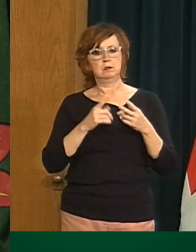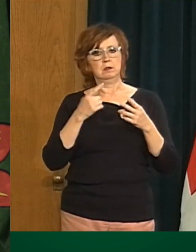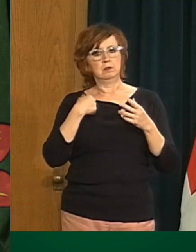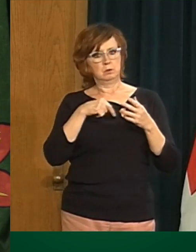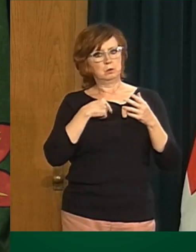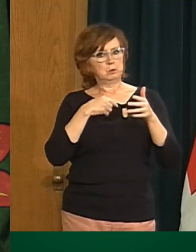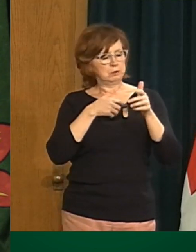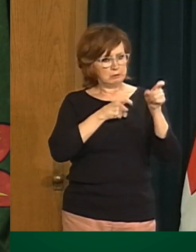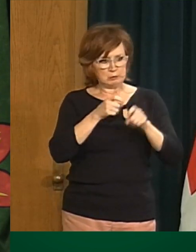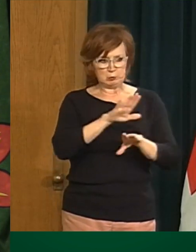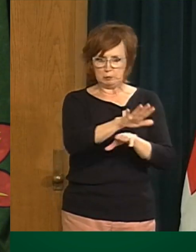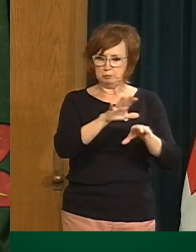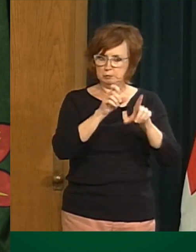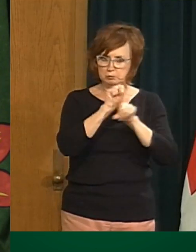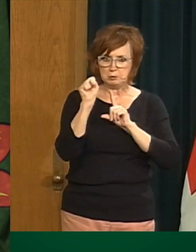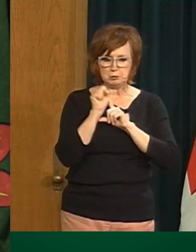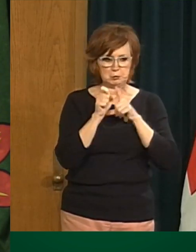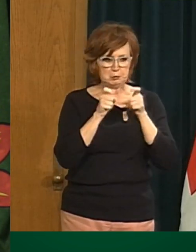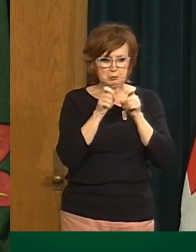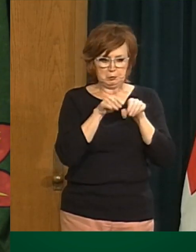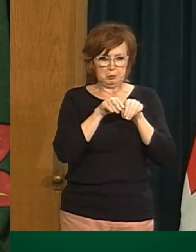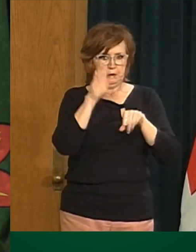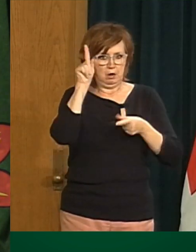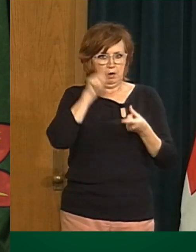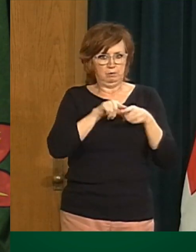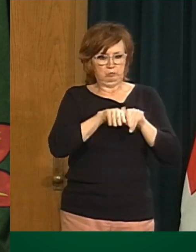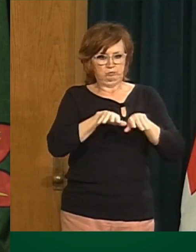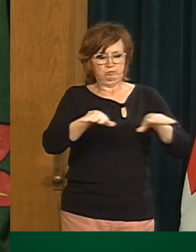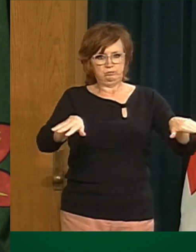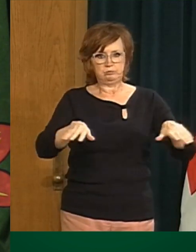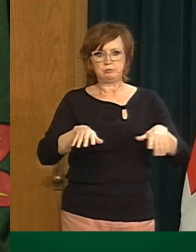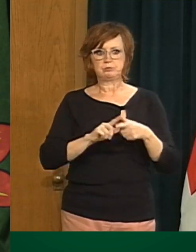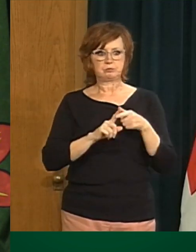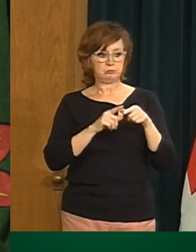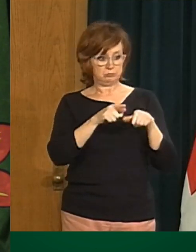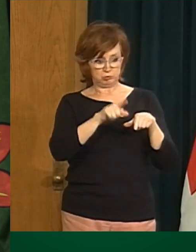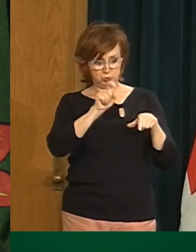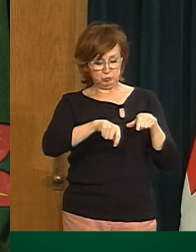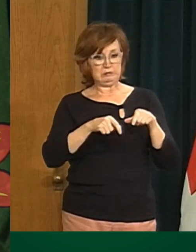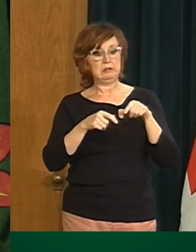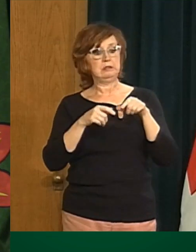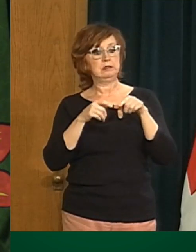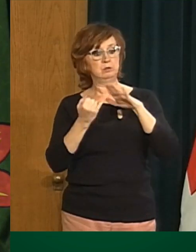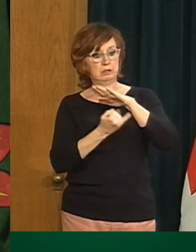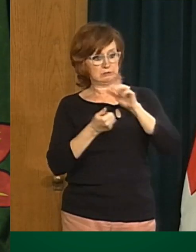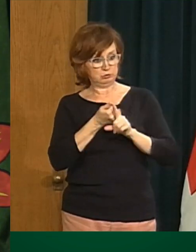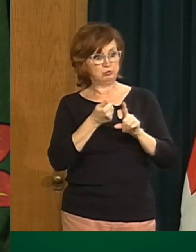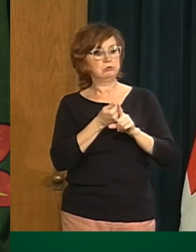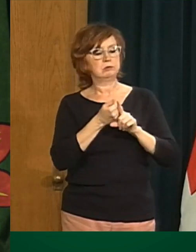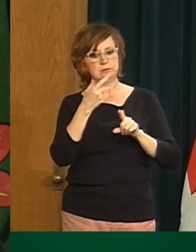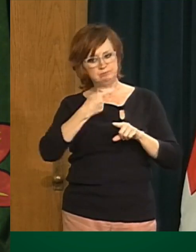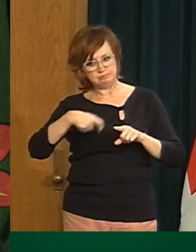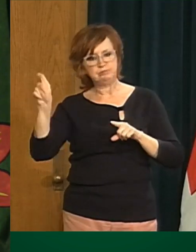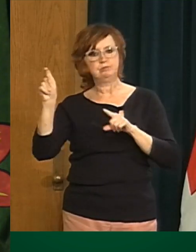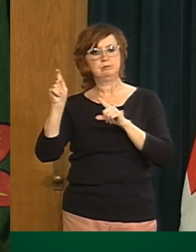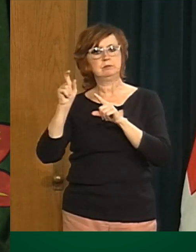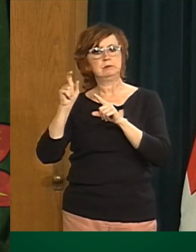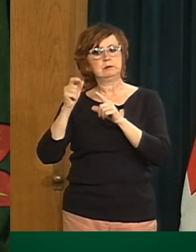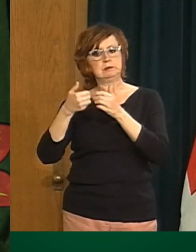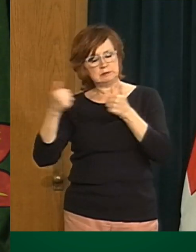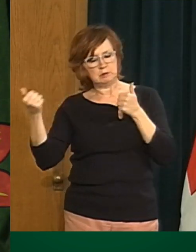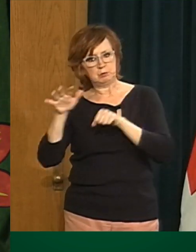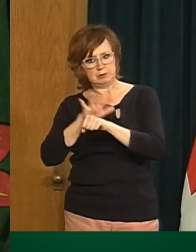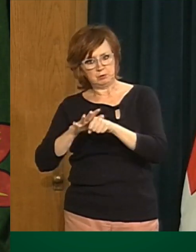tracing. Provision of temporary living spaces for self-isolation are being provided, stronger enforcement of our checkpoints